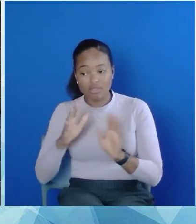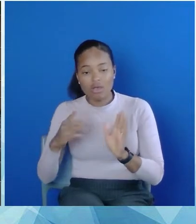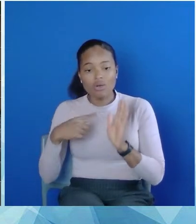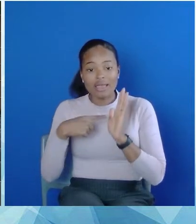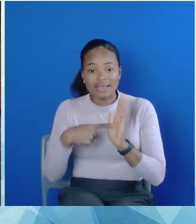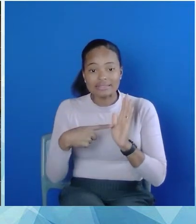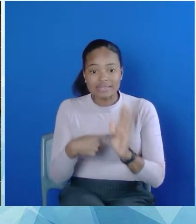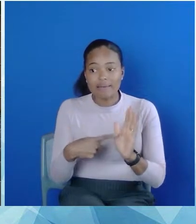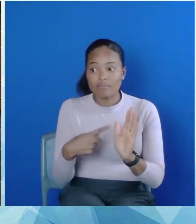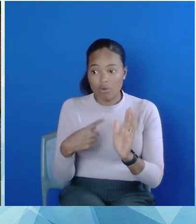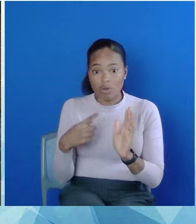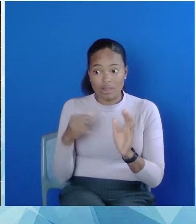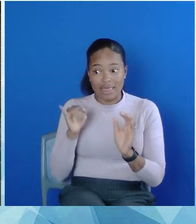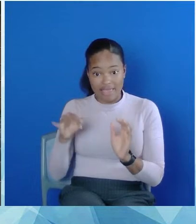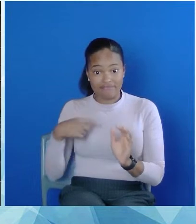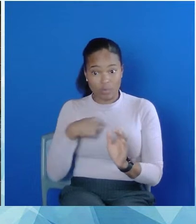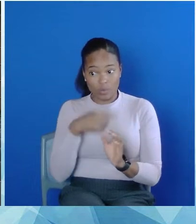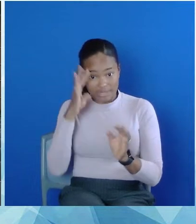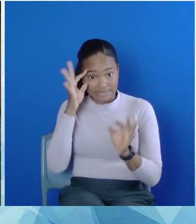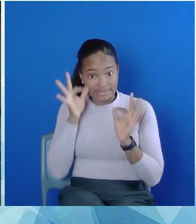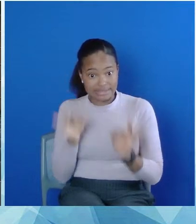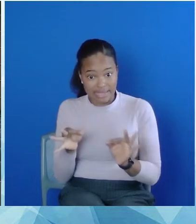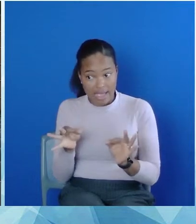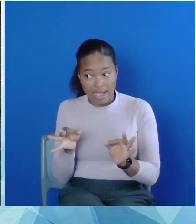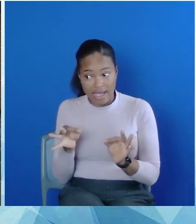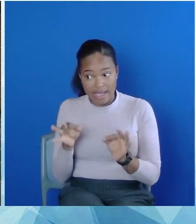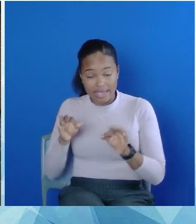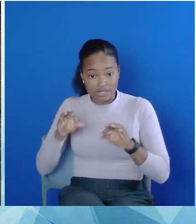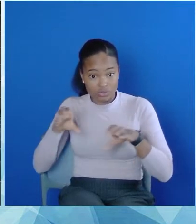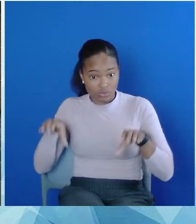are we spending every school day of that month